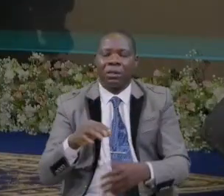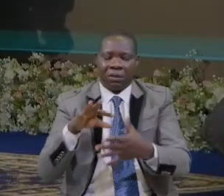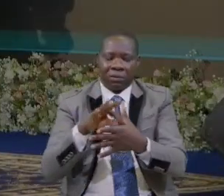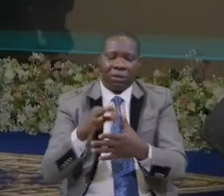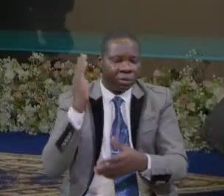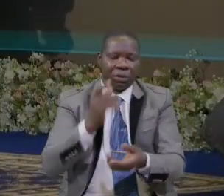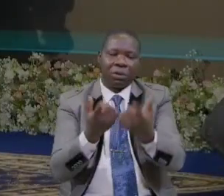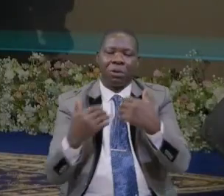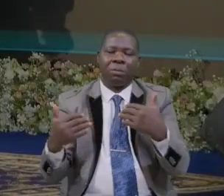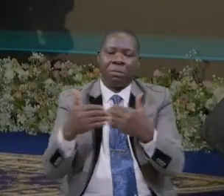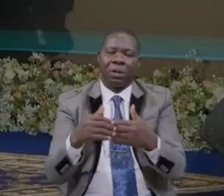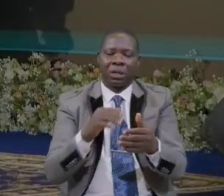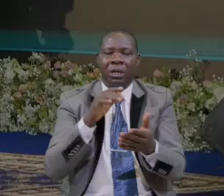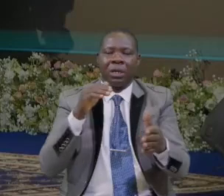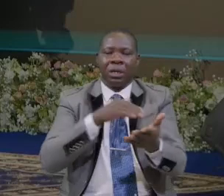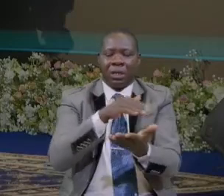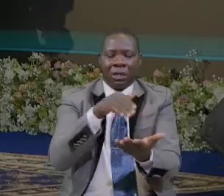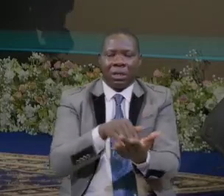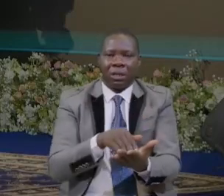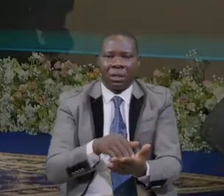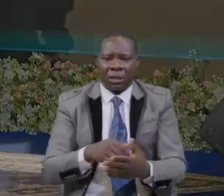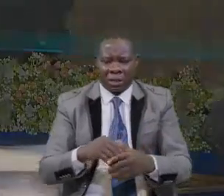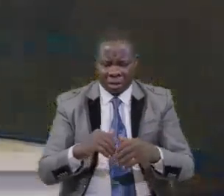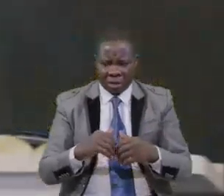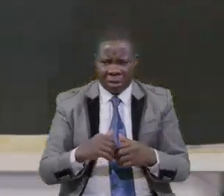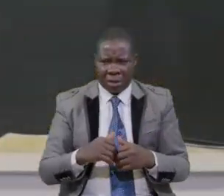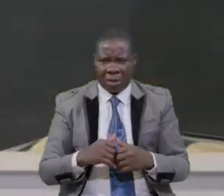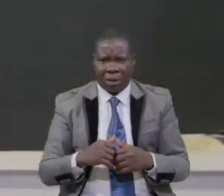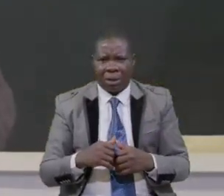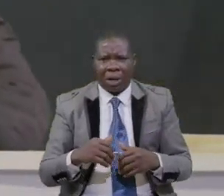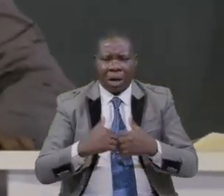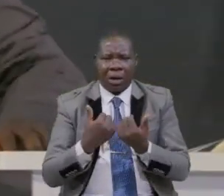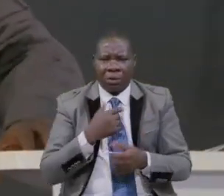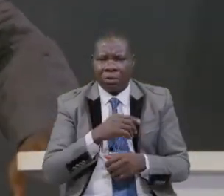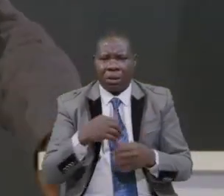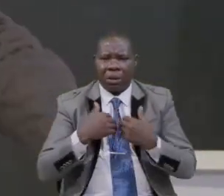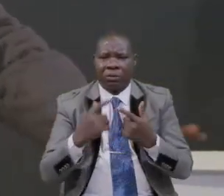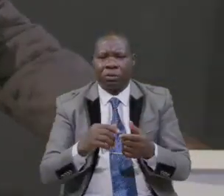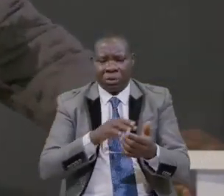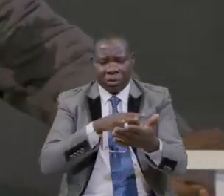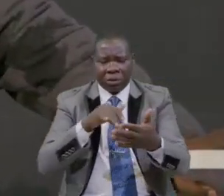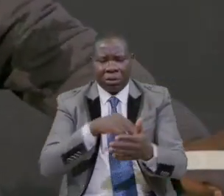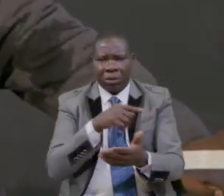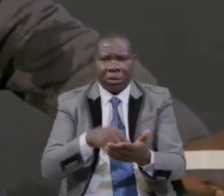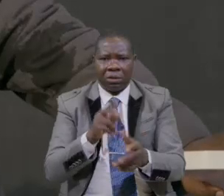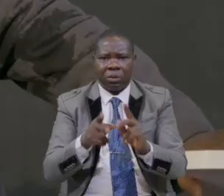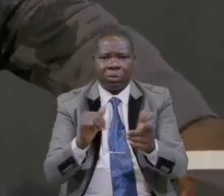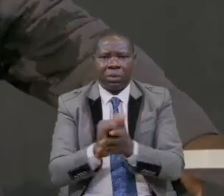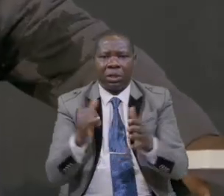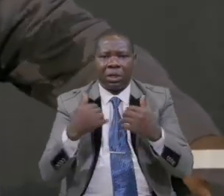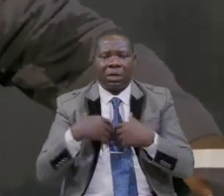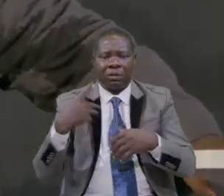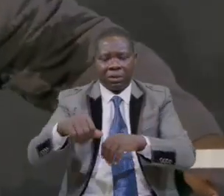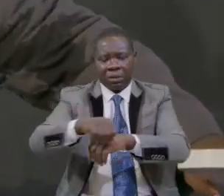again. I would need to study these people that have the anointing.